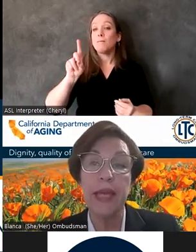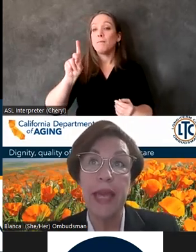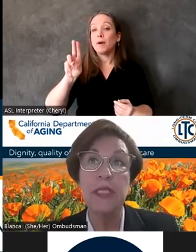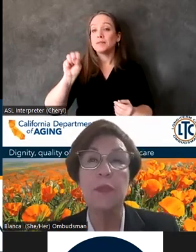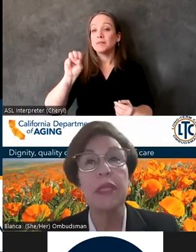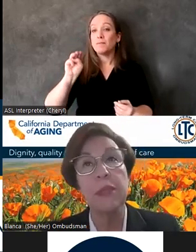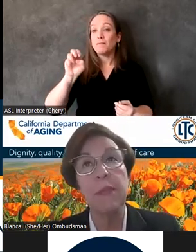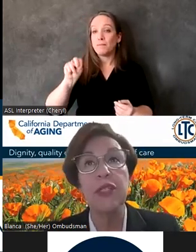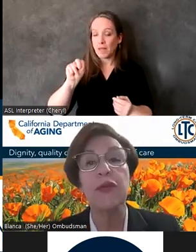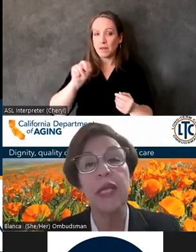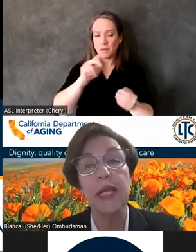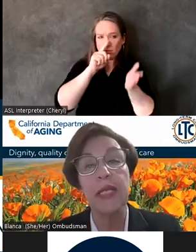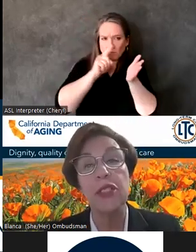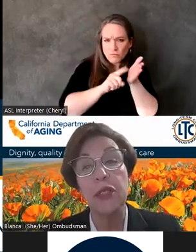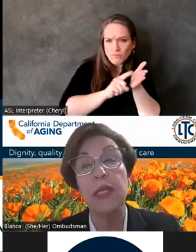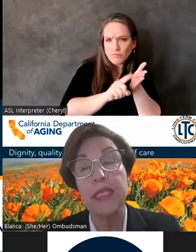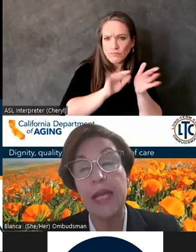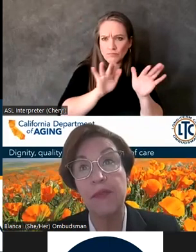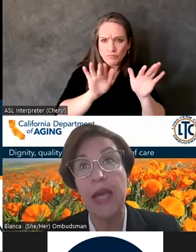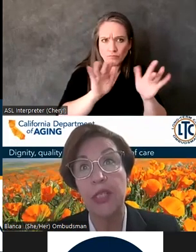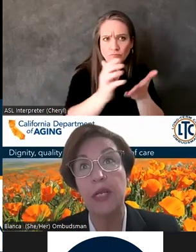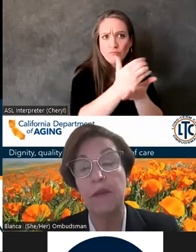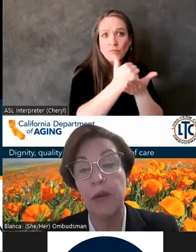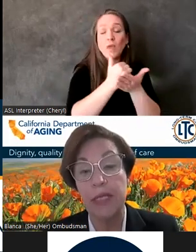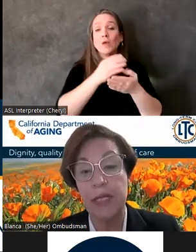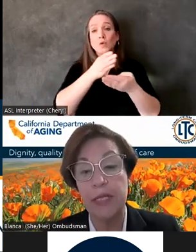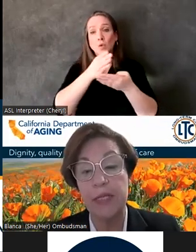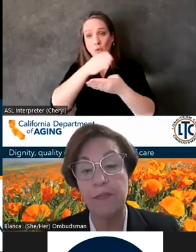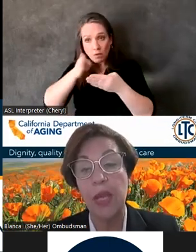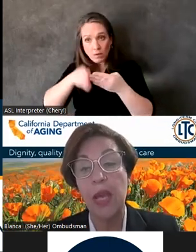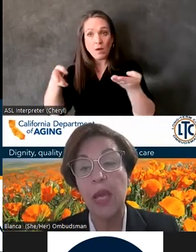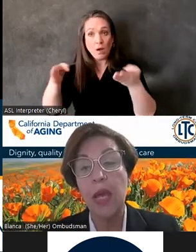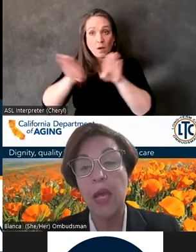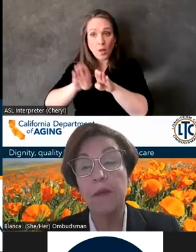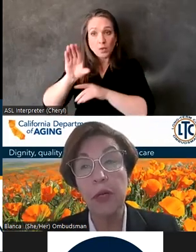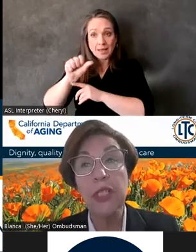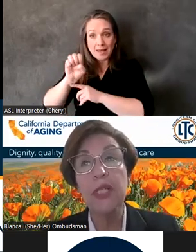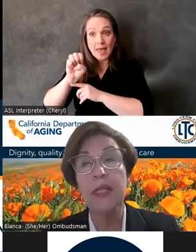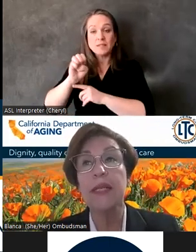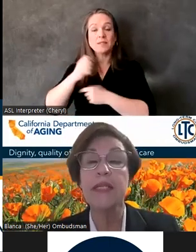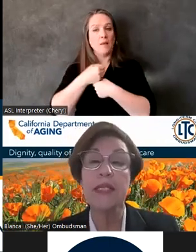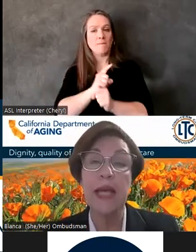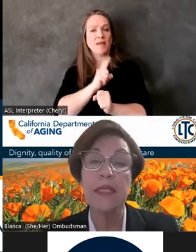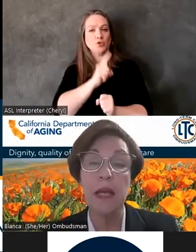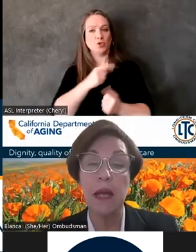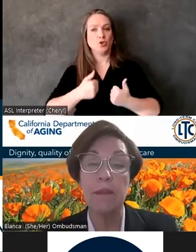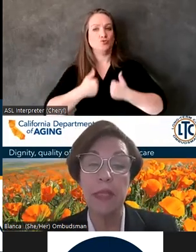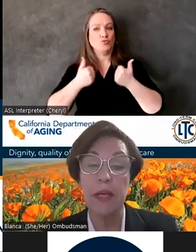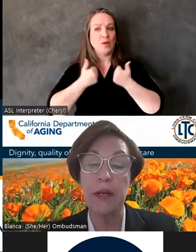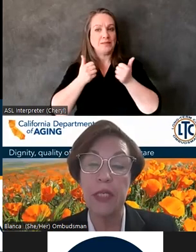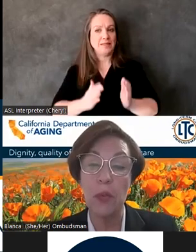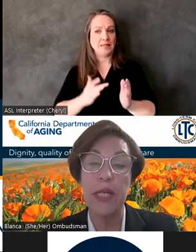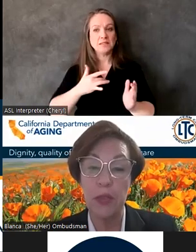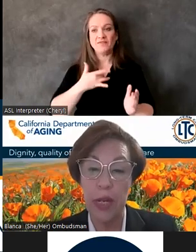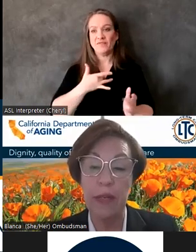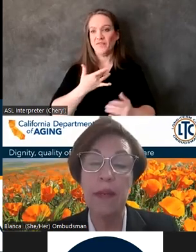the case, but to make sure that it's to the satisfaction of residents. Unfortunately, this last year